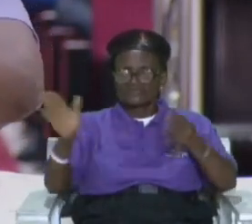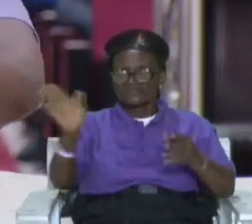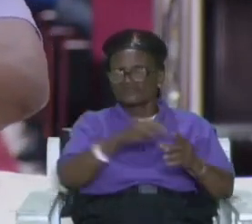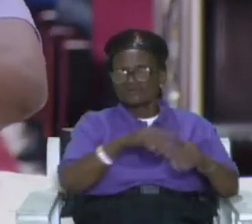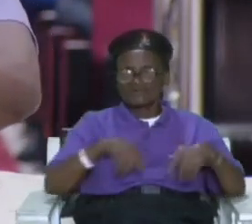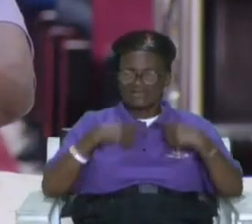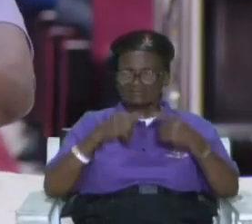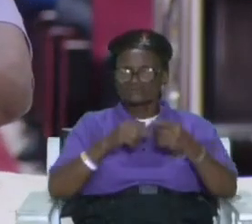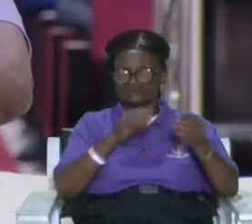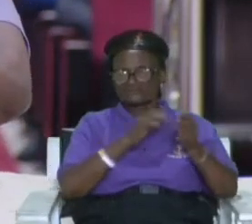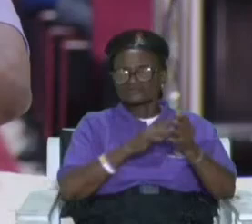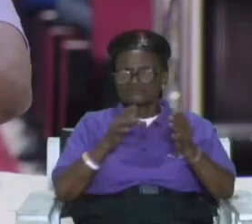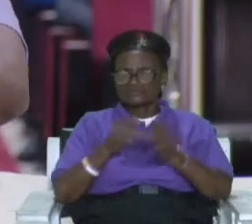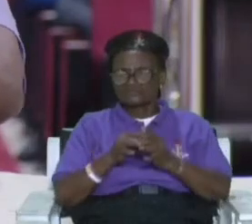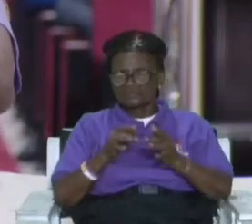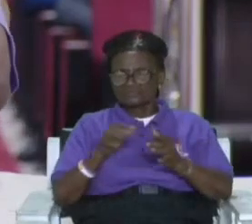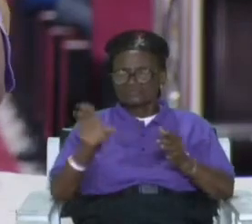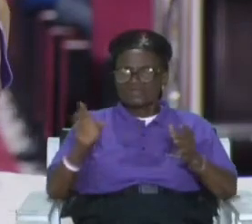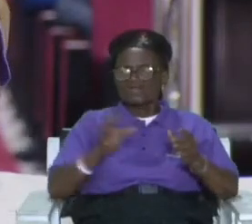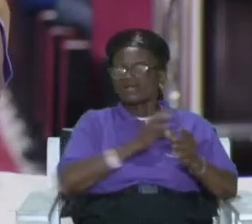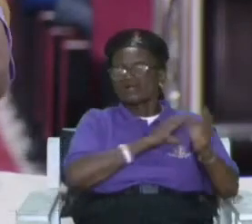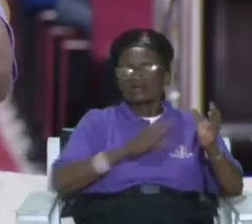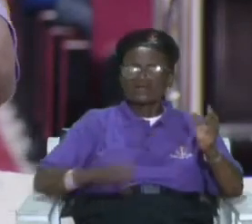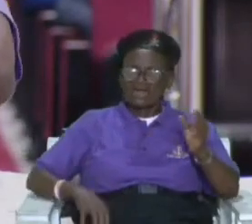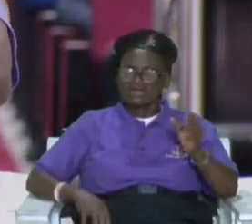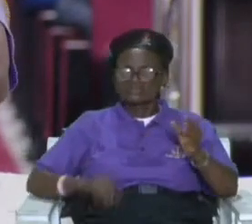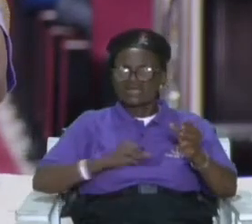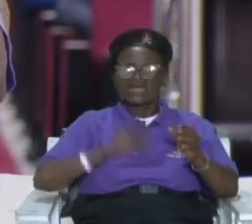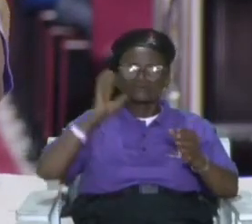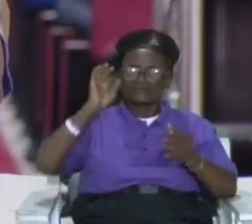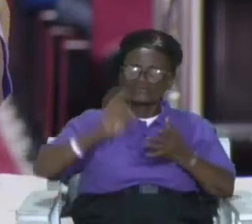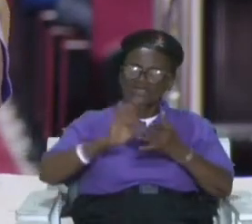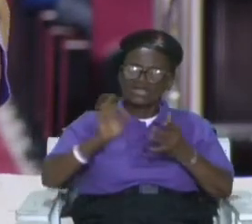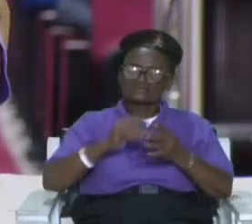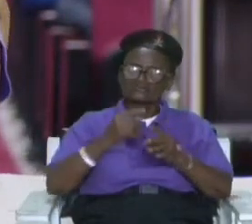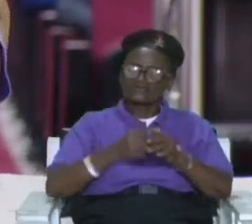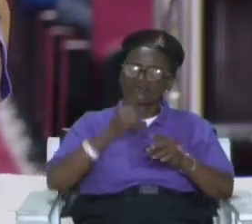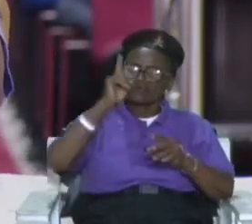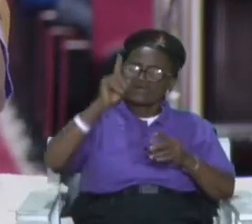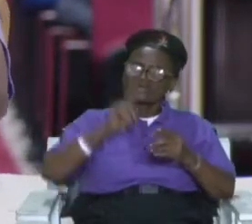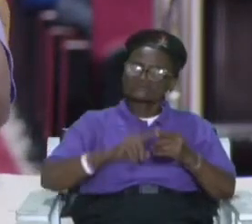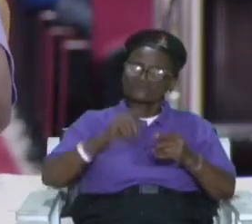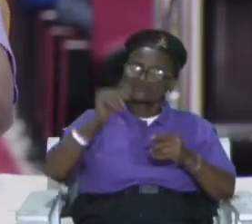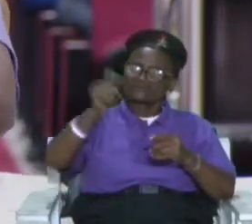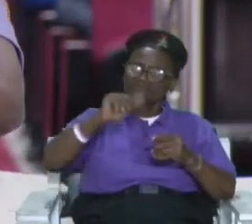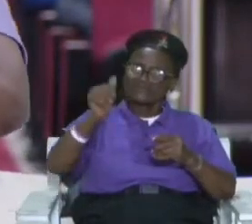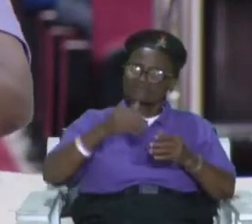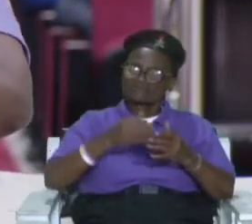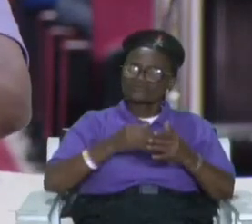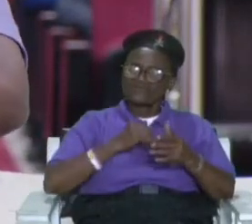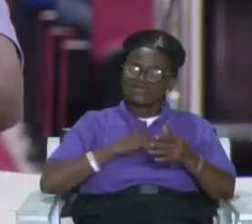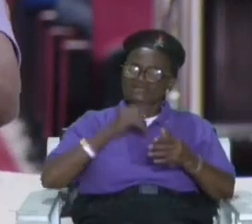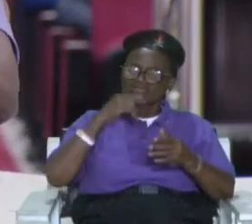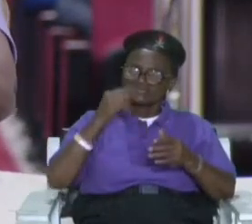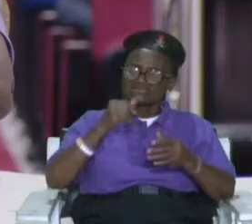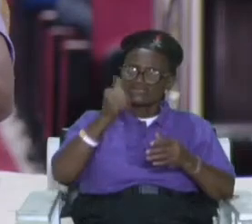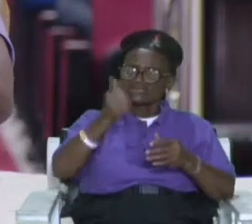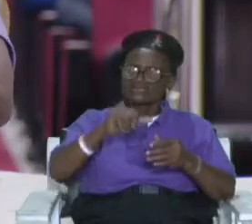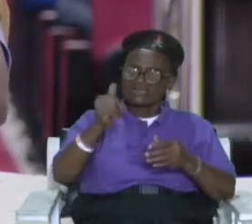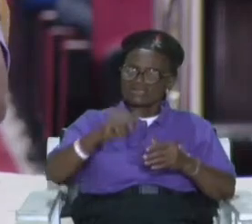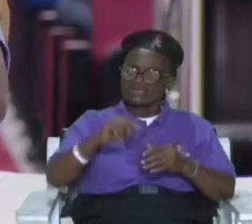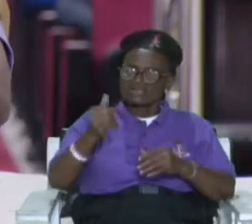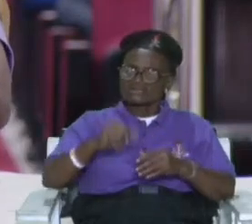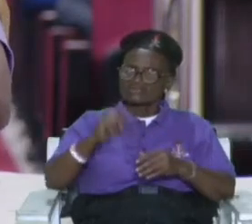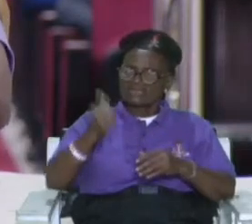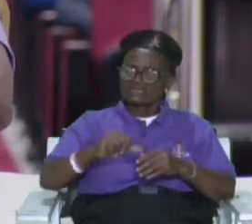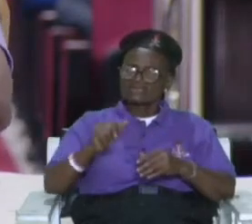10. Before I say 10, make sure you are already standing before the altar here, and then